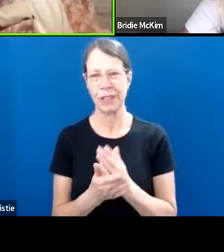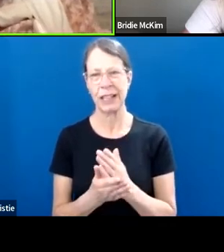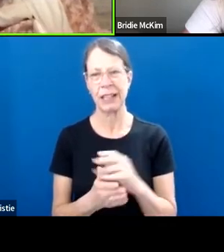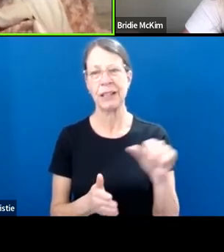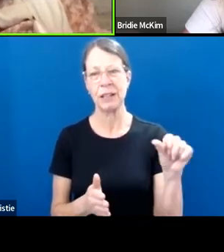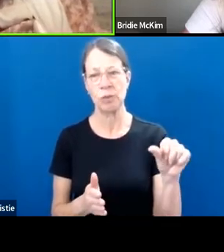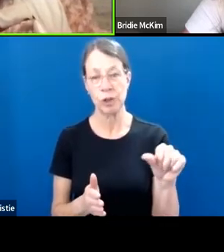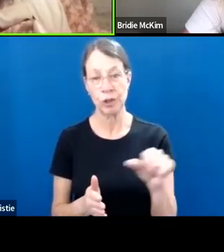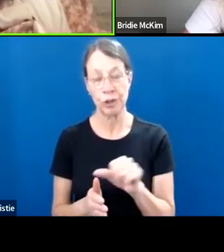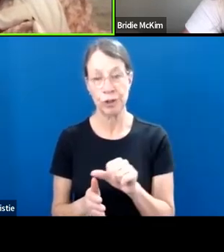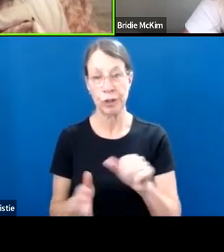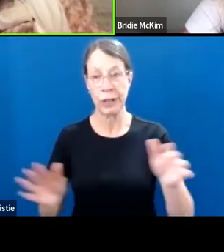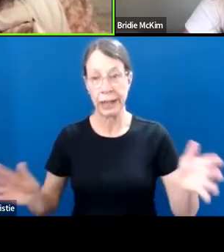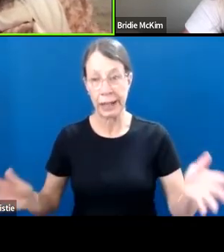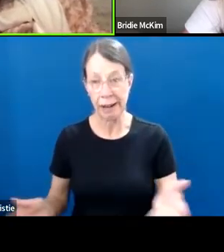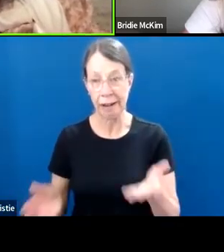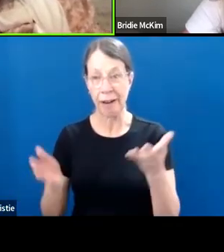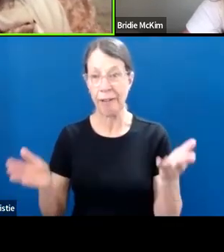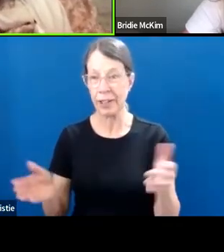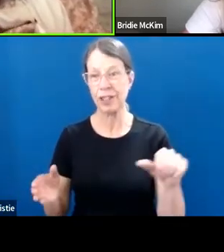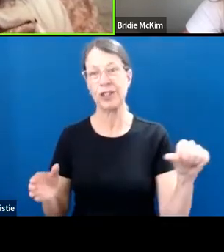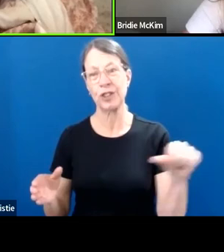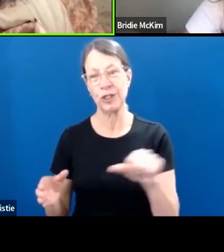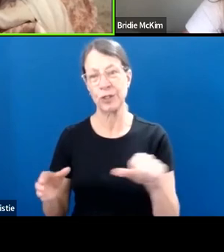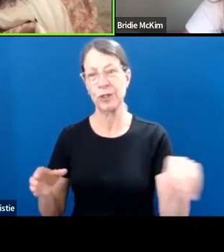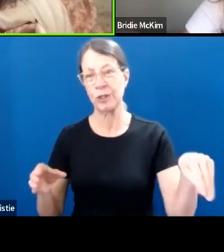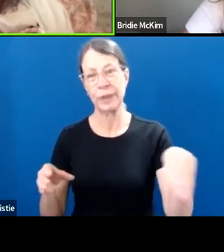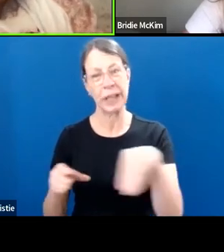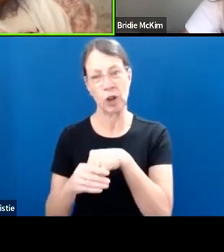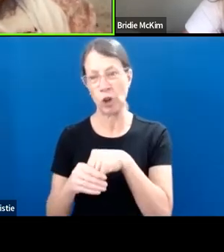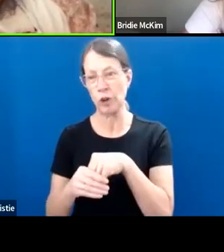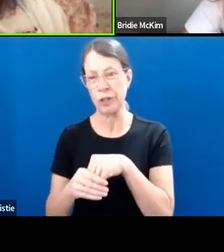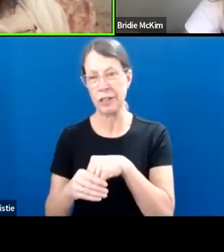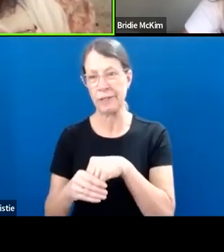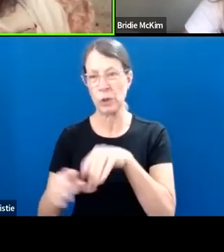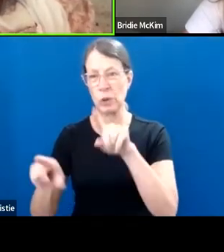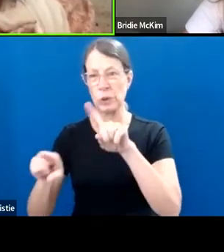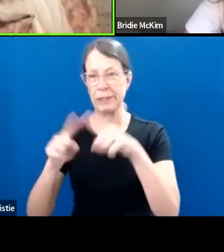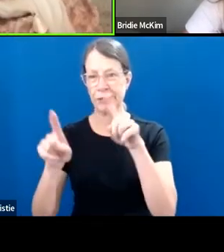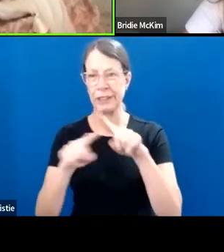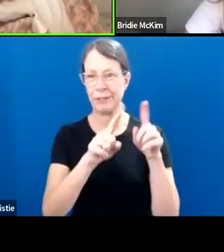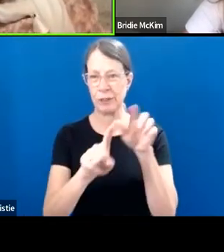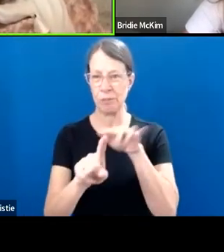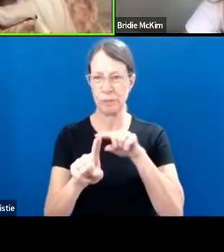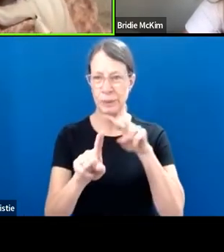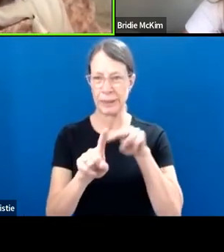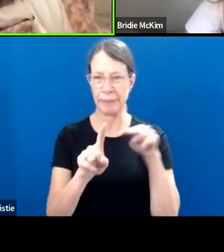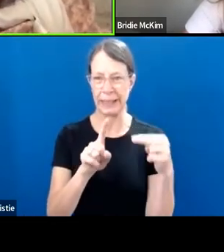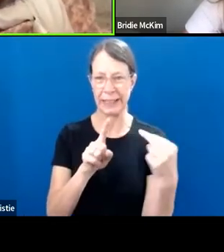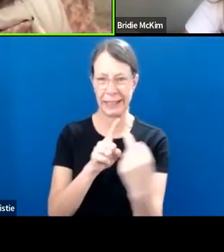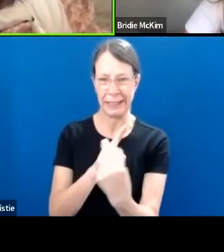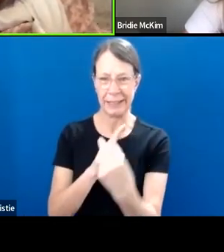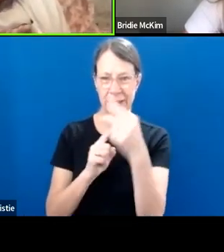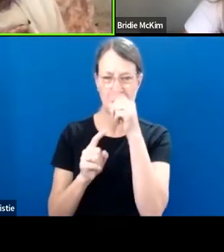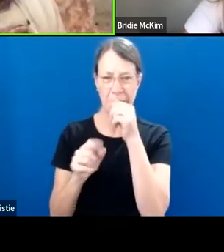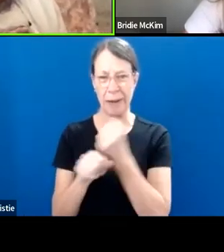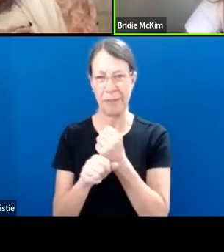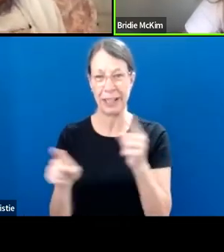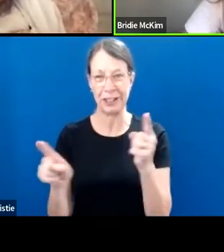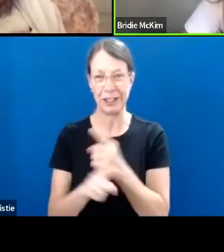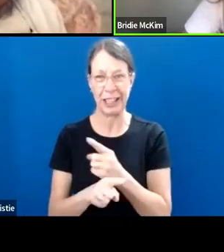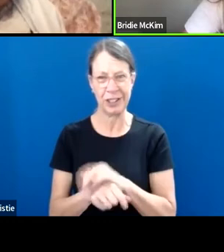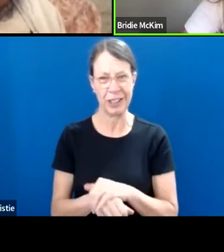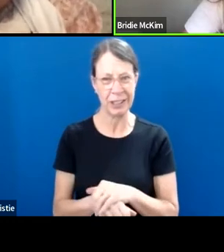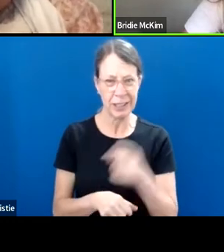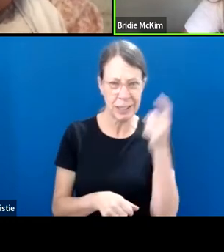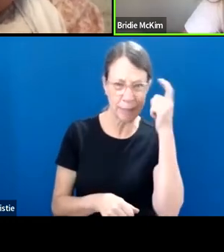encouraging and inclusive of all perspectives to make change. I don't know if that makes sense. It